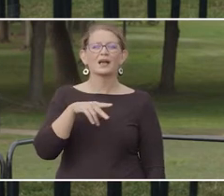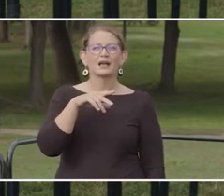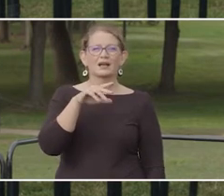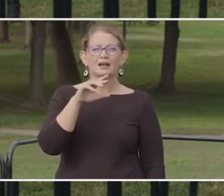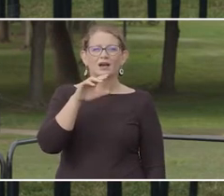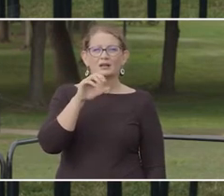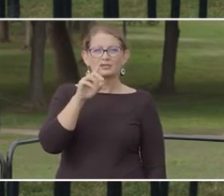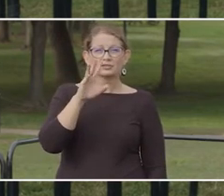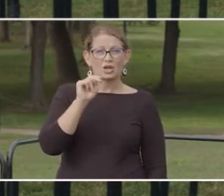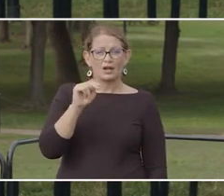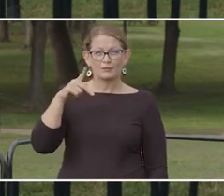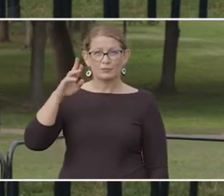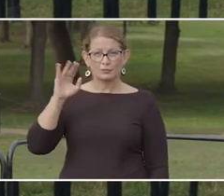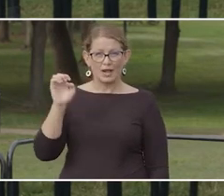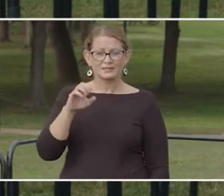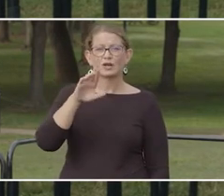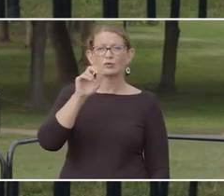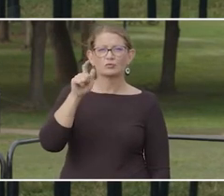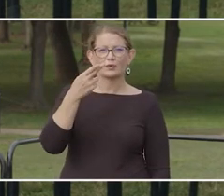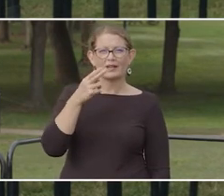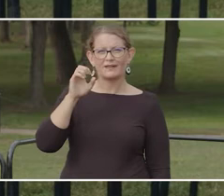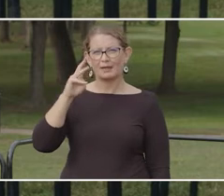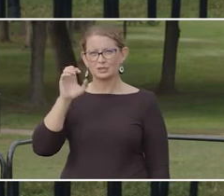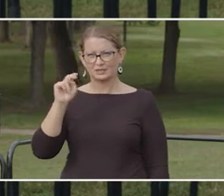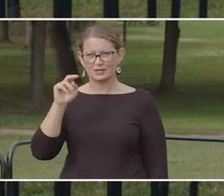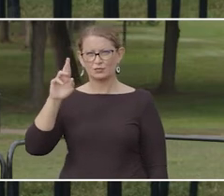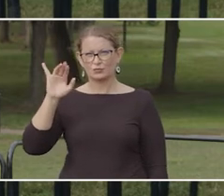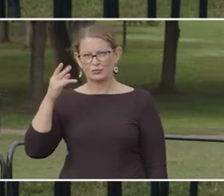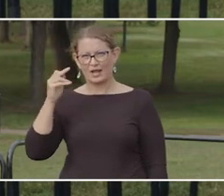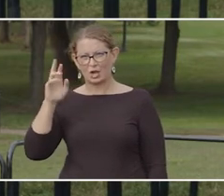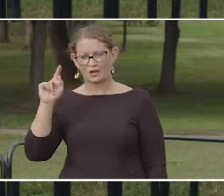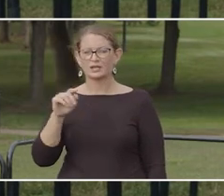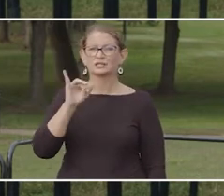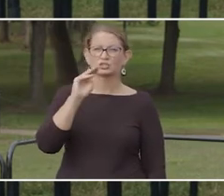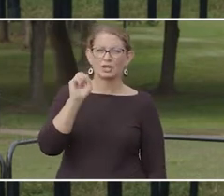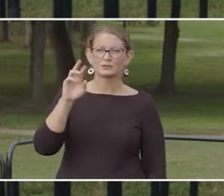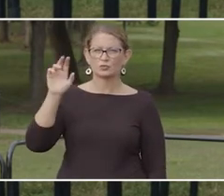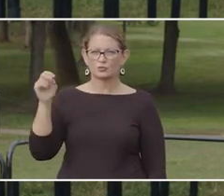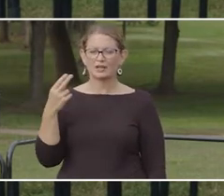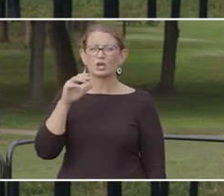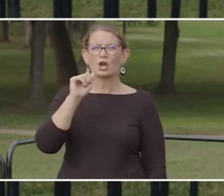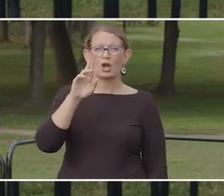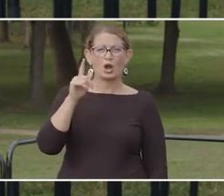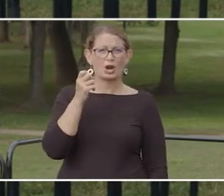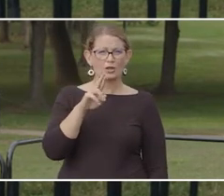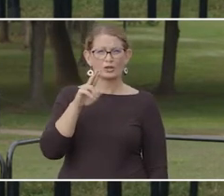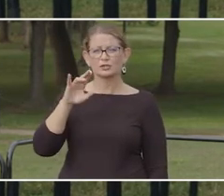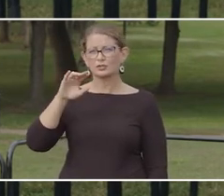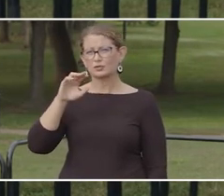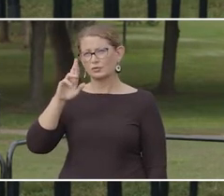Price. Ralph Emerson Reinhardt. James E. Resch. Arthur Reynolds